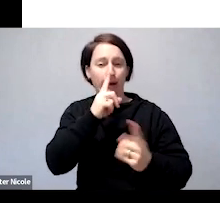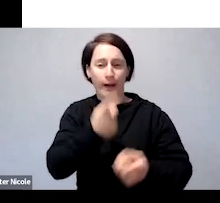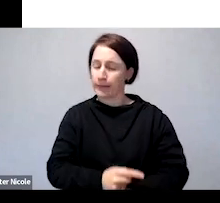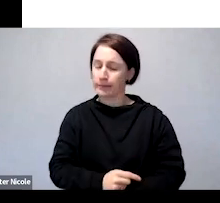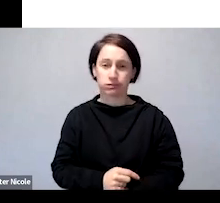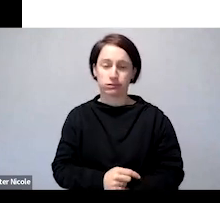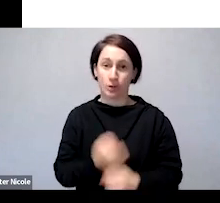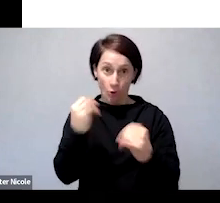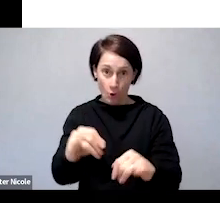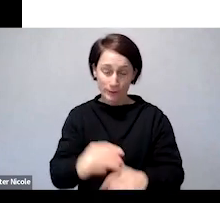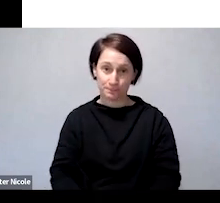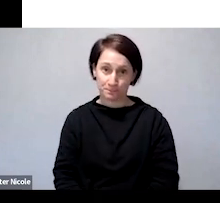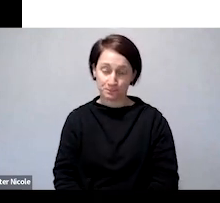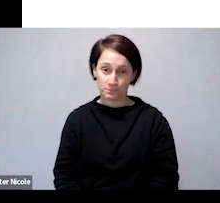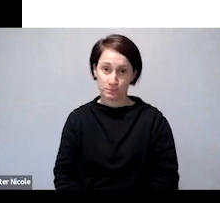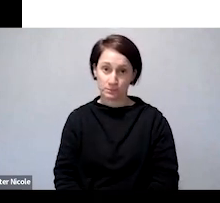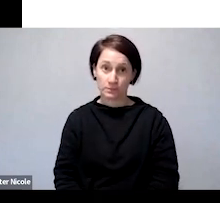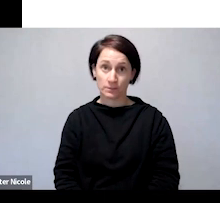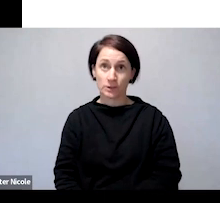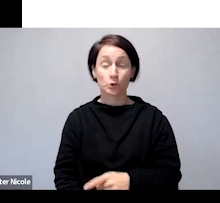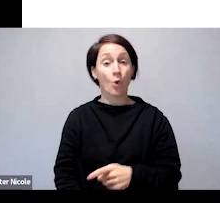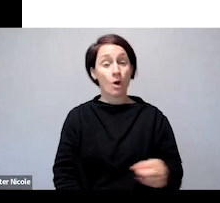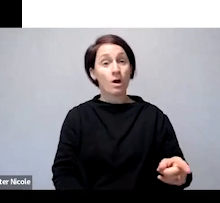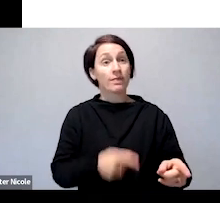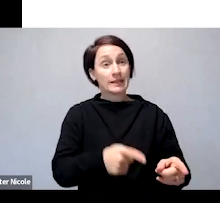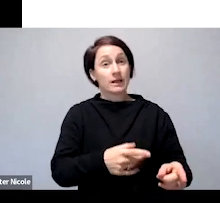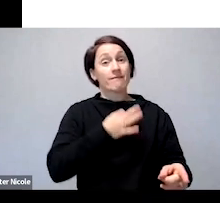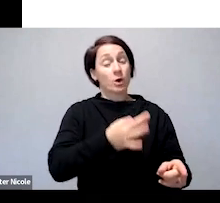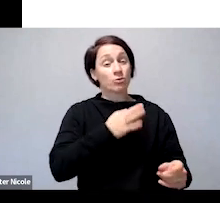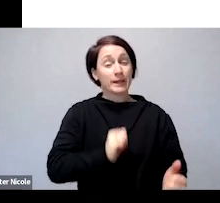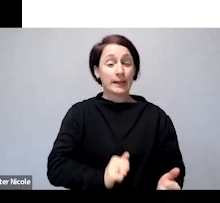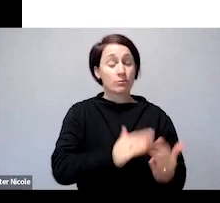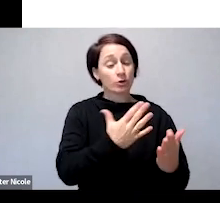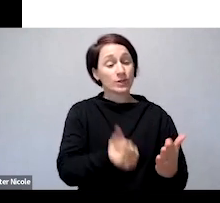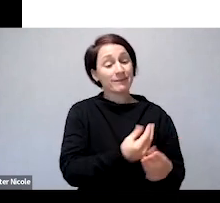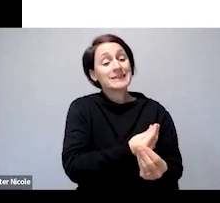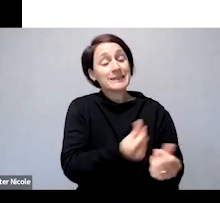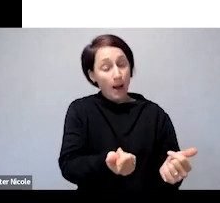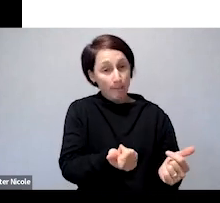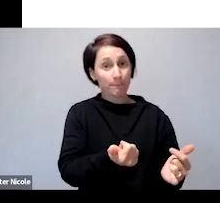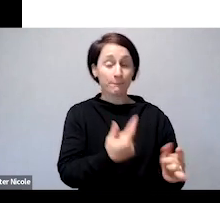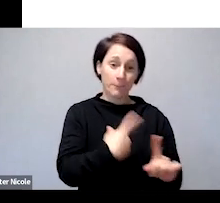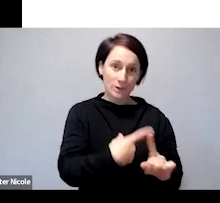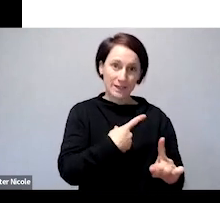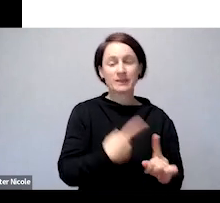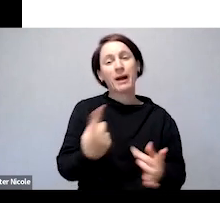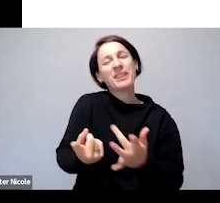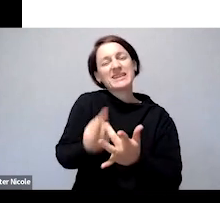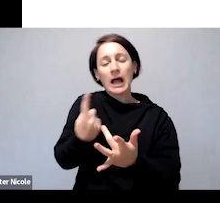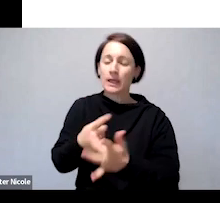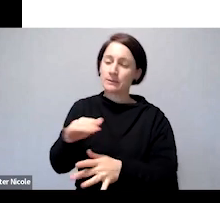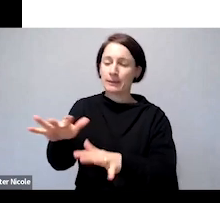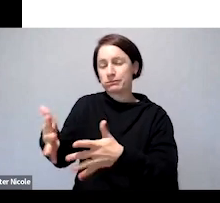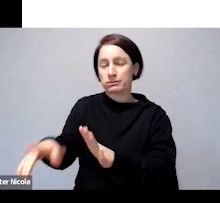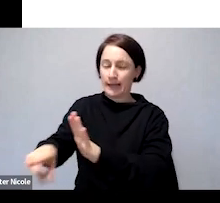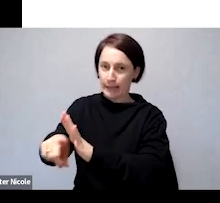So while there's good things about the vulnerability approach, there's maybe some not so good things too.